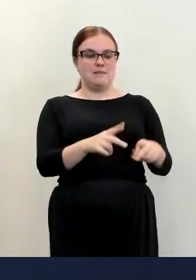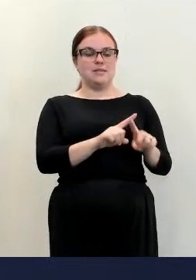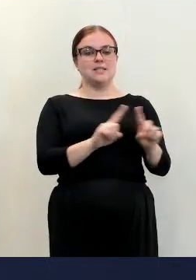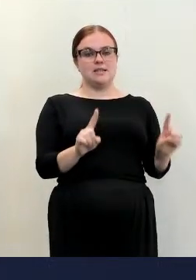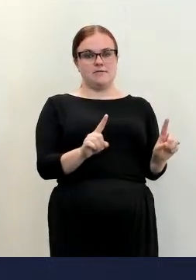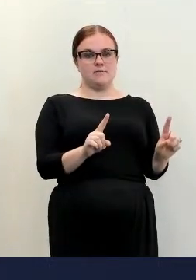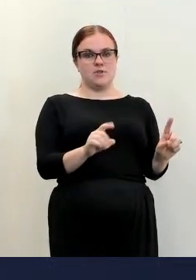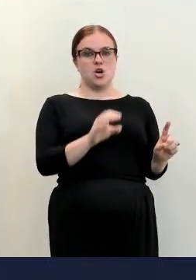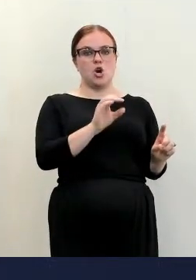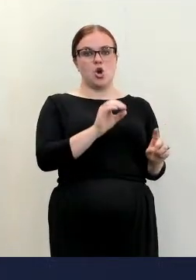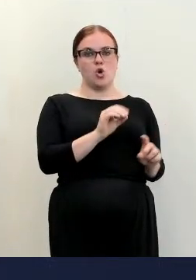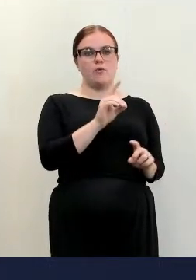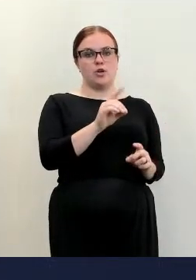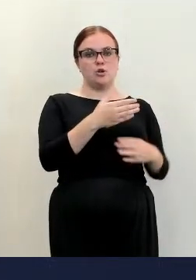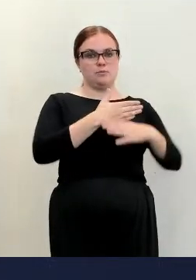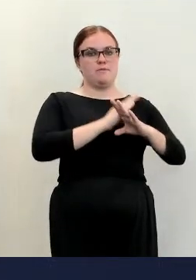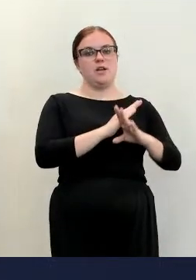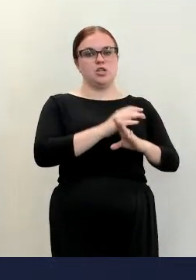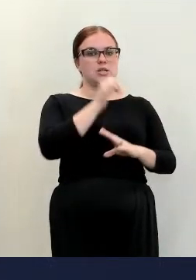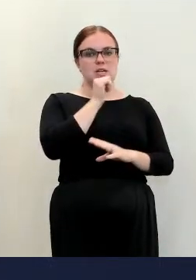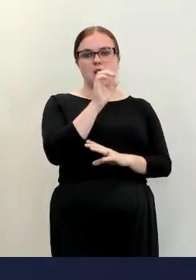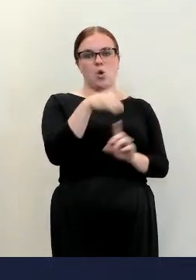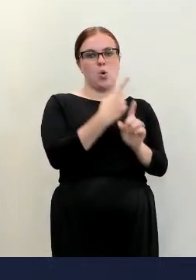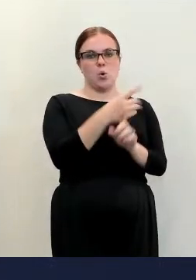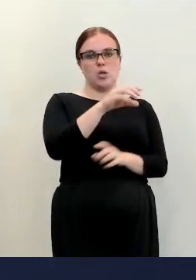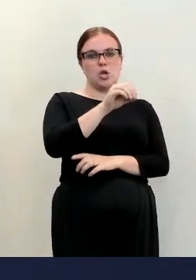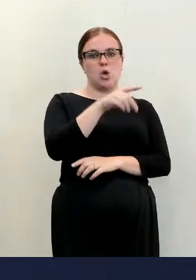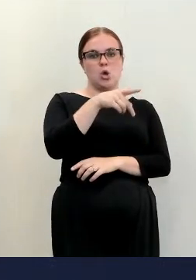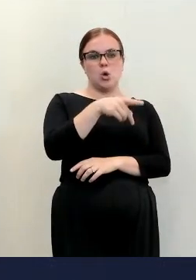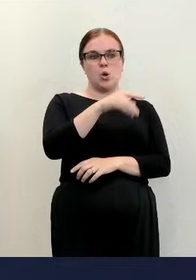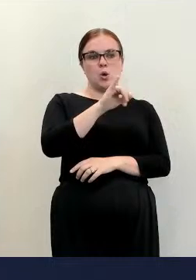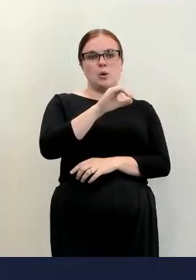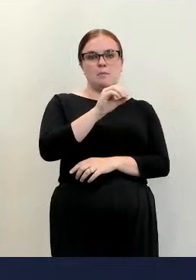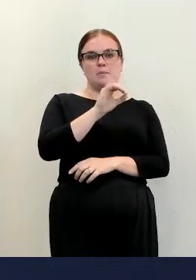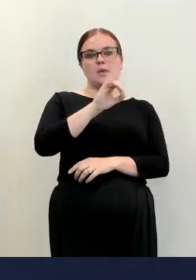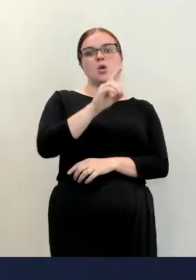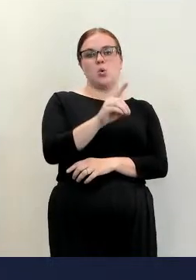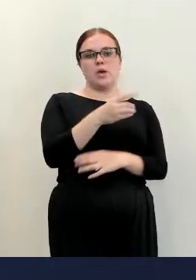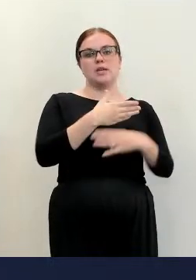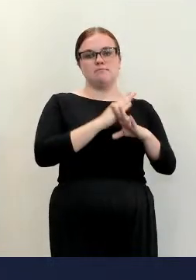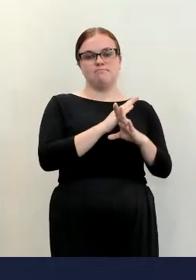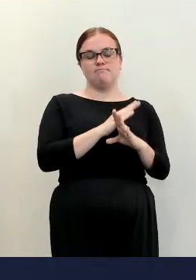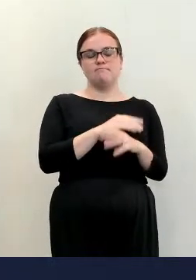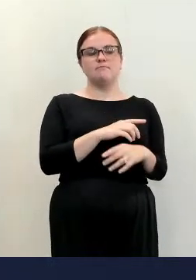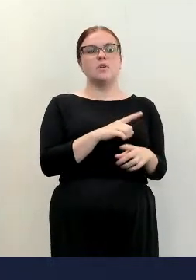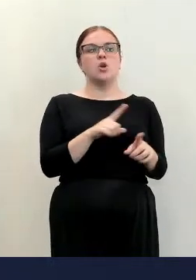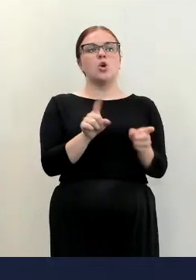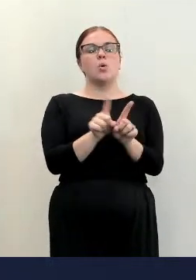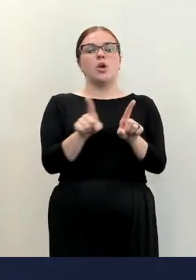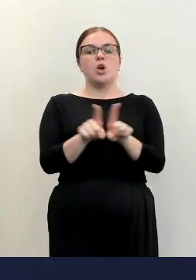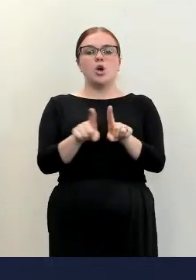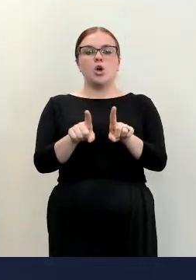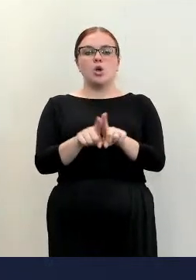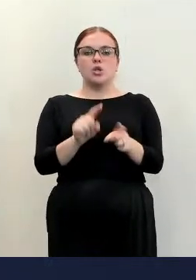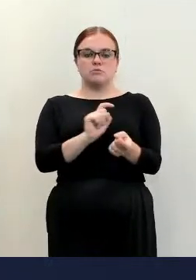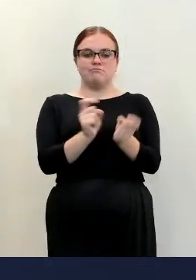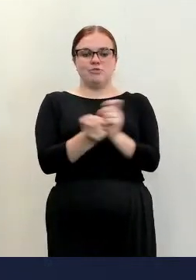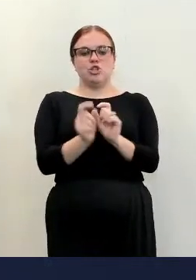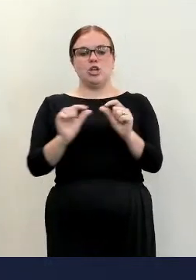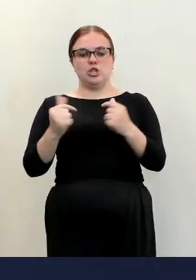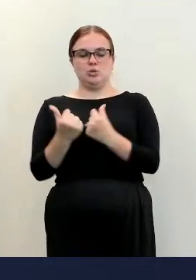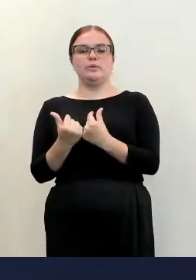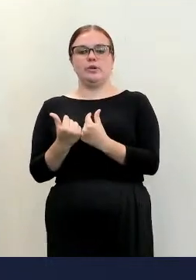Overdose Prevention Task Force, not just our Opioid Overdose Prevention Task Force. And then we've remodeled our work groups. So we